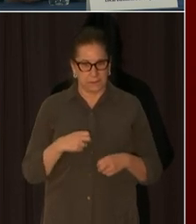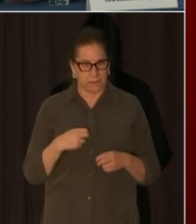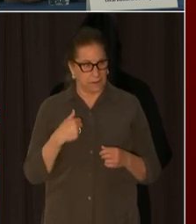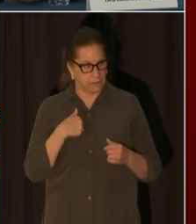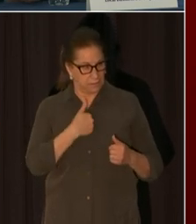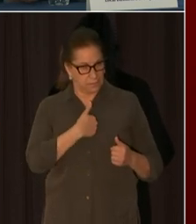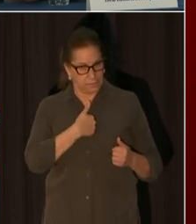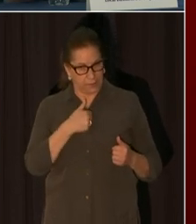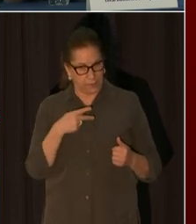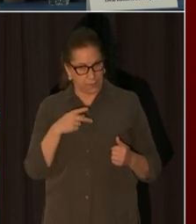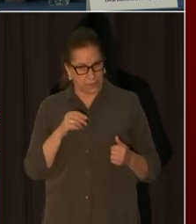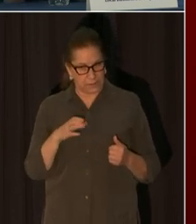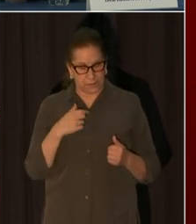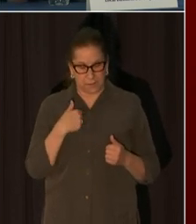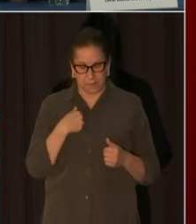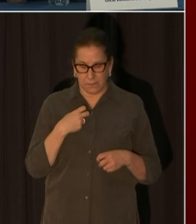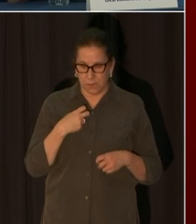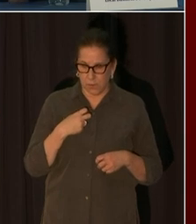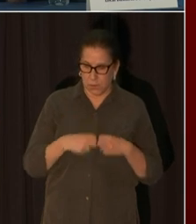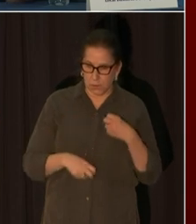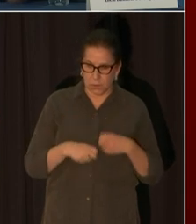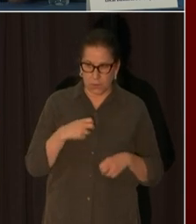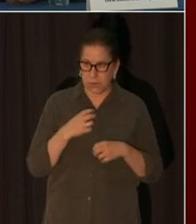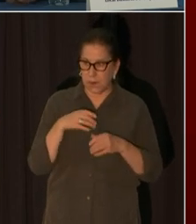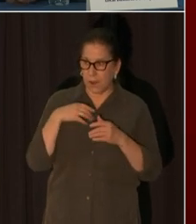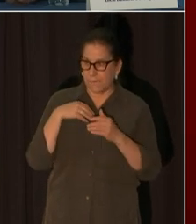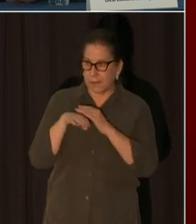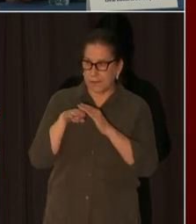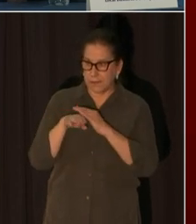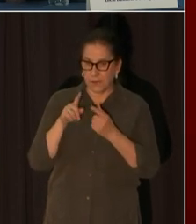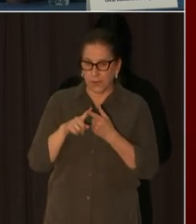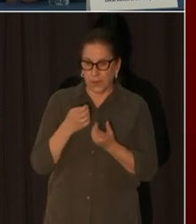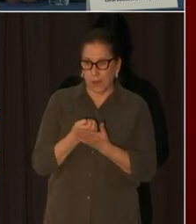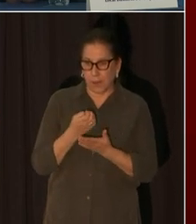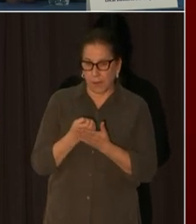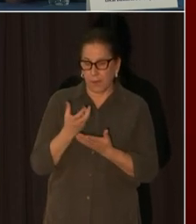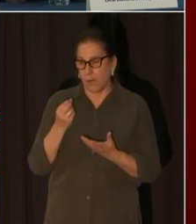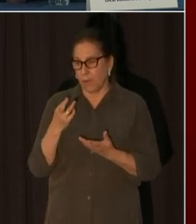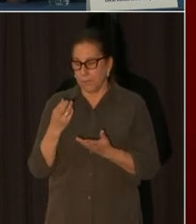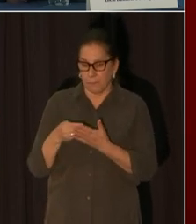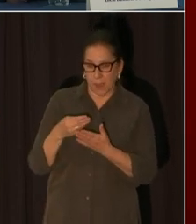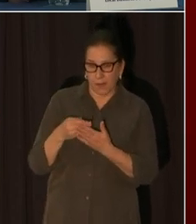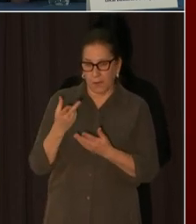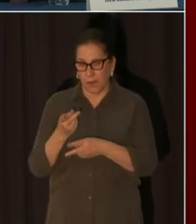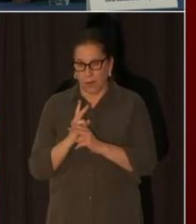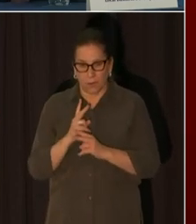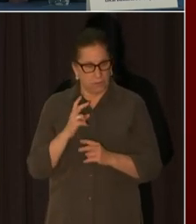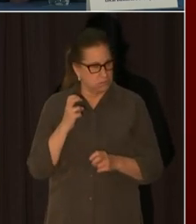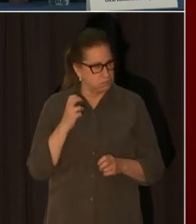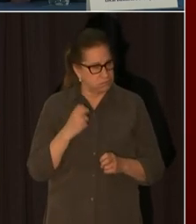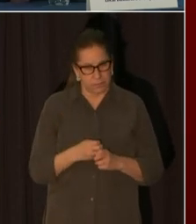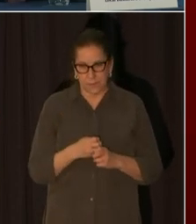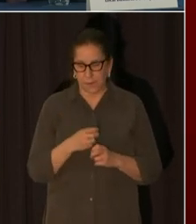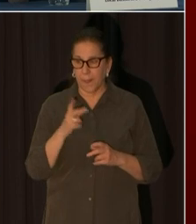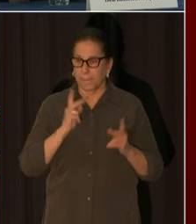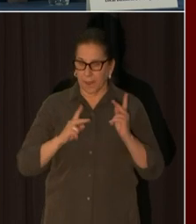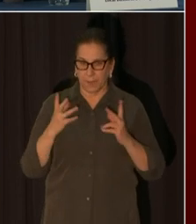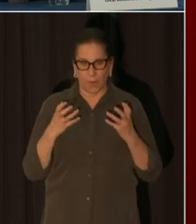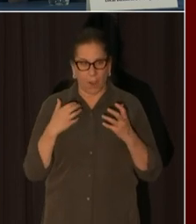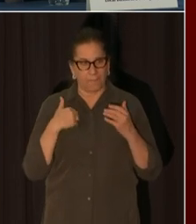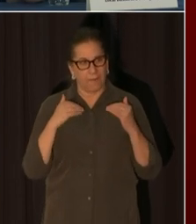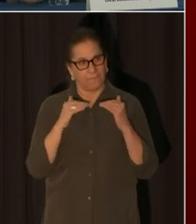you for sharing that. And again, coronavirus.dc.gov, go to the resources page, and there's resources for businesses and nonprofits